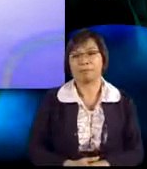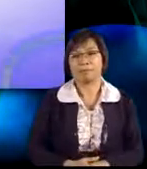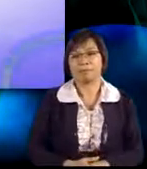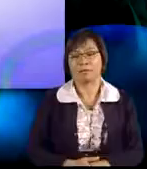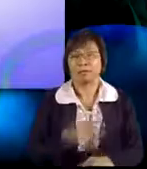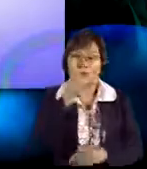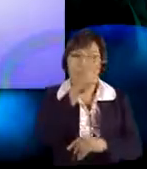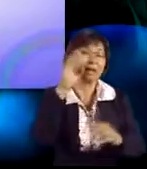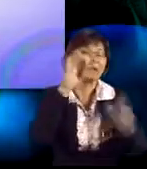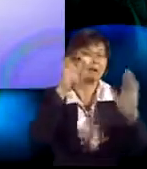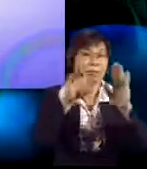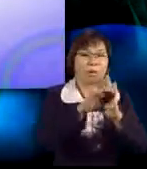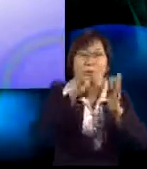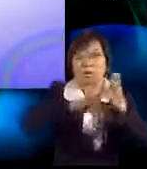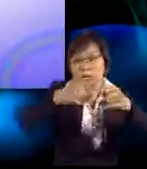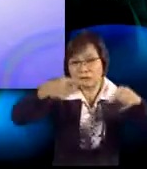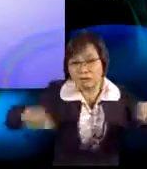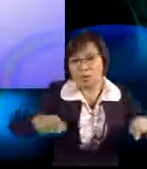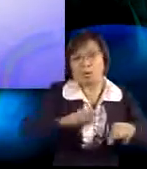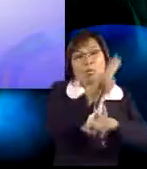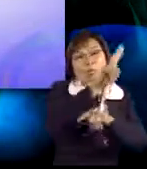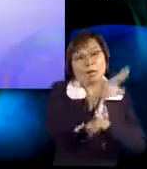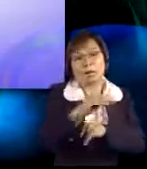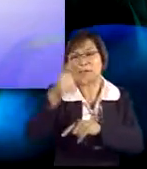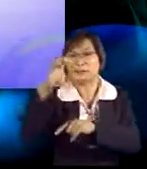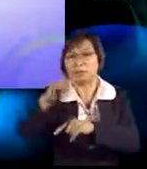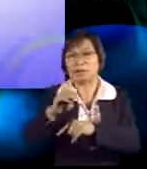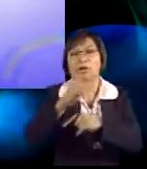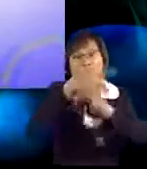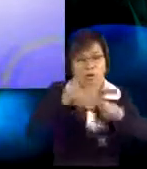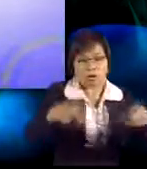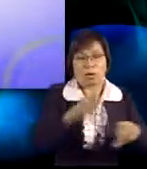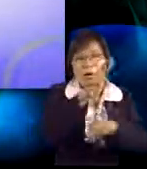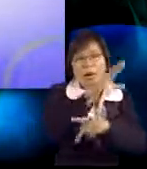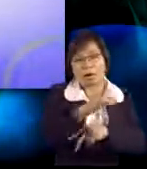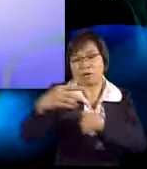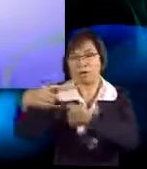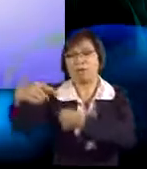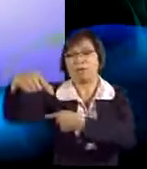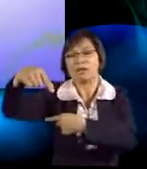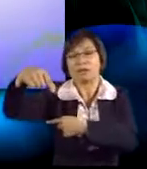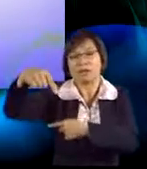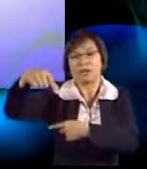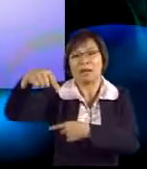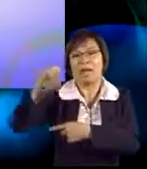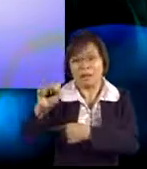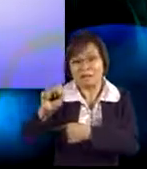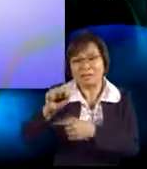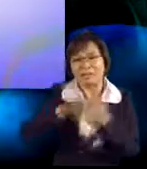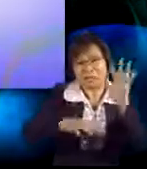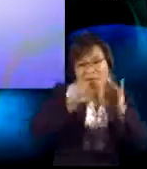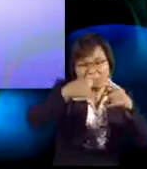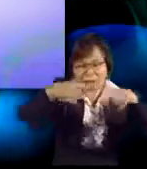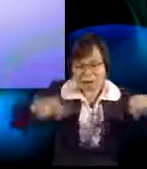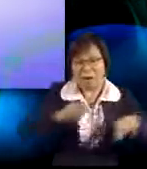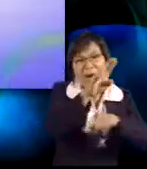Look at the diagram. What is the difference in volume in centimeters between cuboid R and cube S? To find the difference in volume between